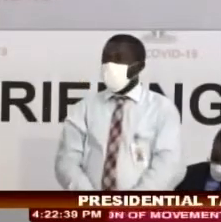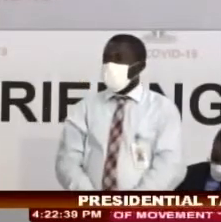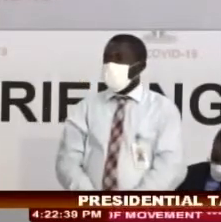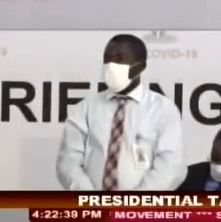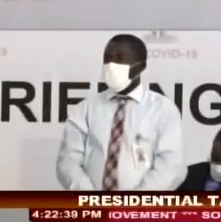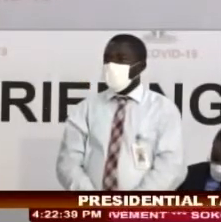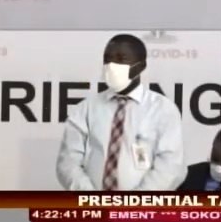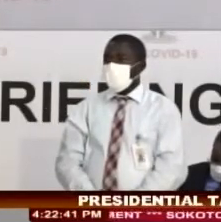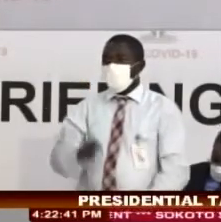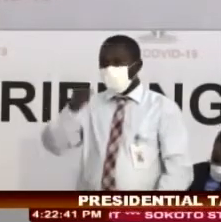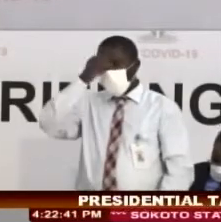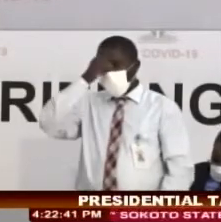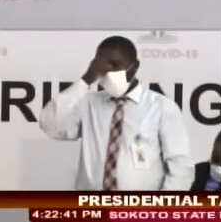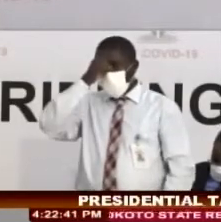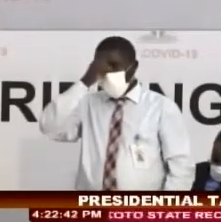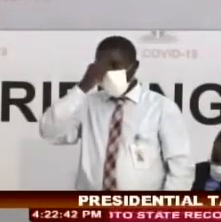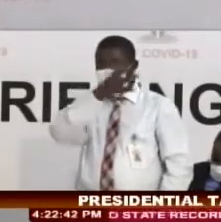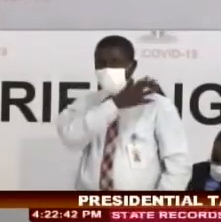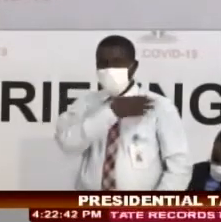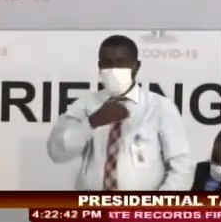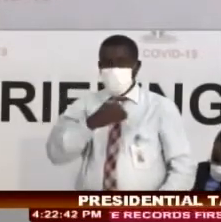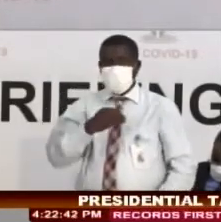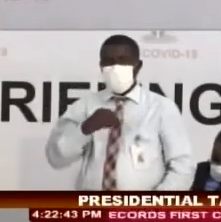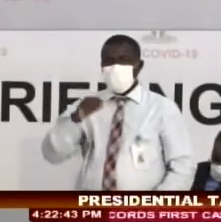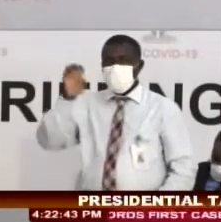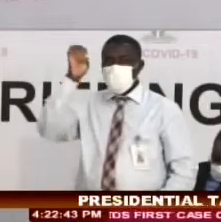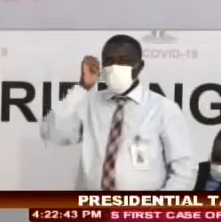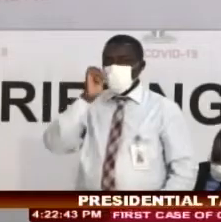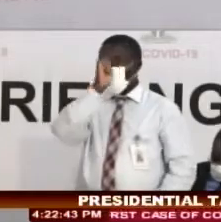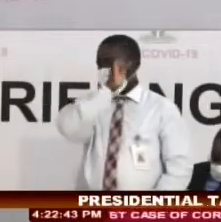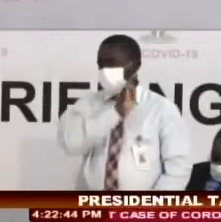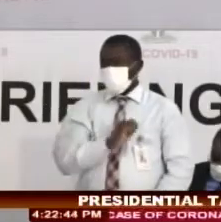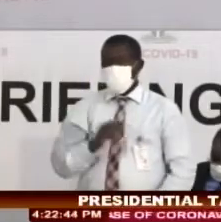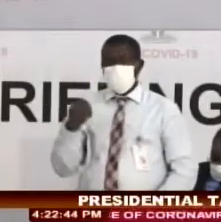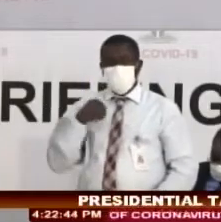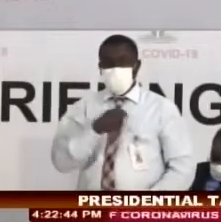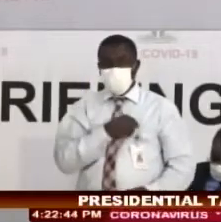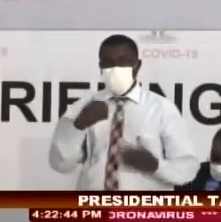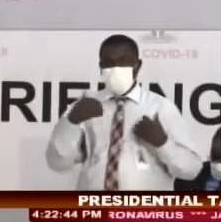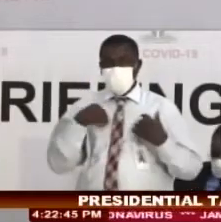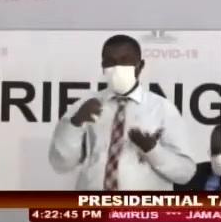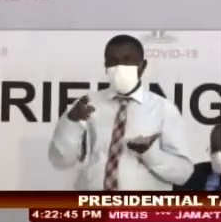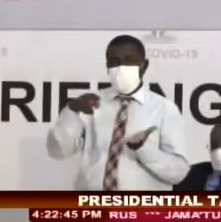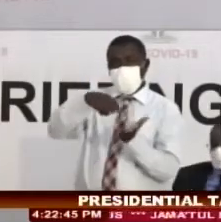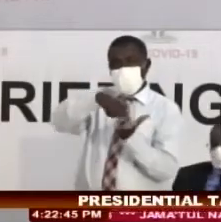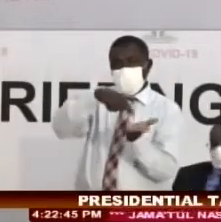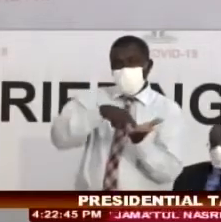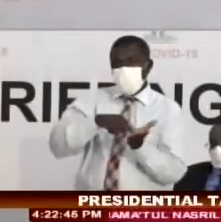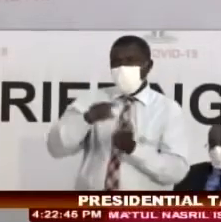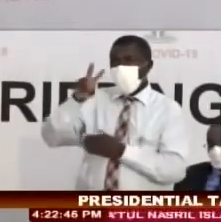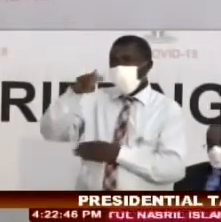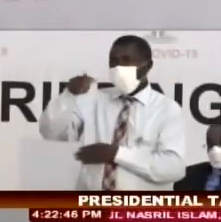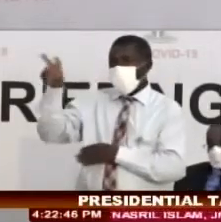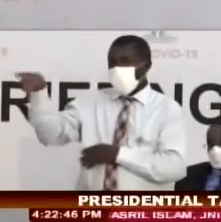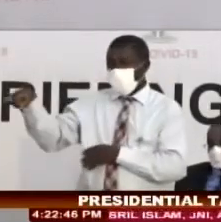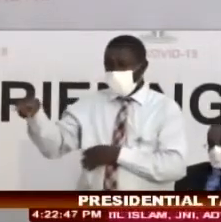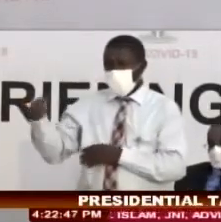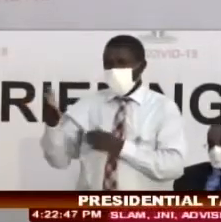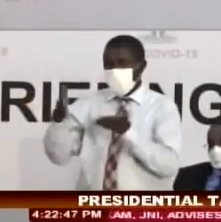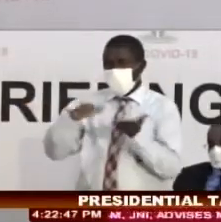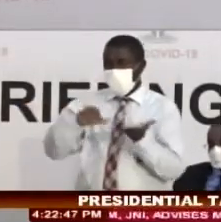Sokoto, and Ekiti. We have recorded 22 deaths